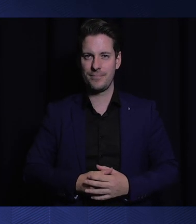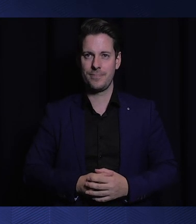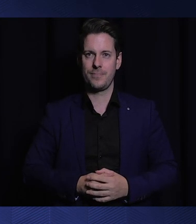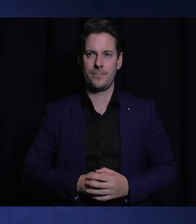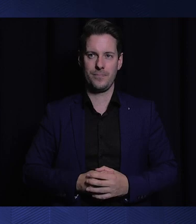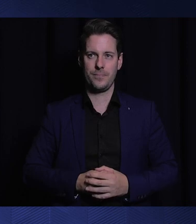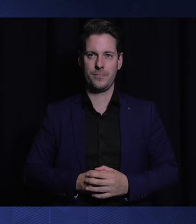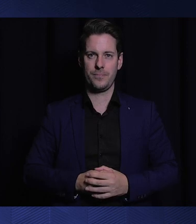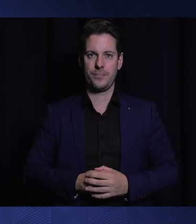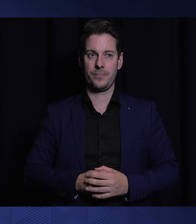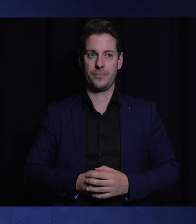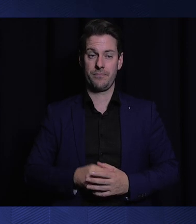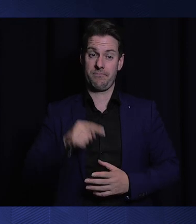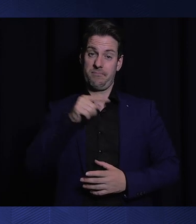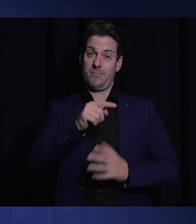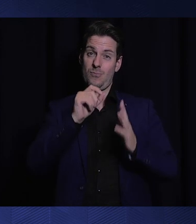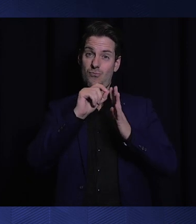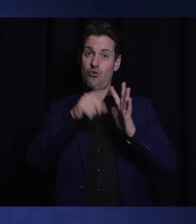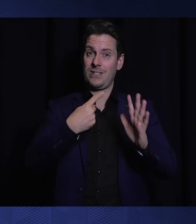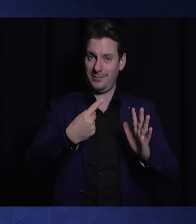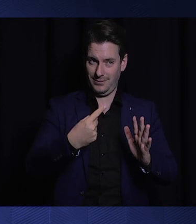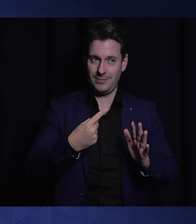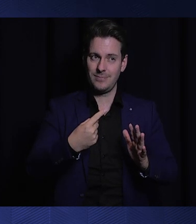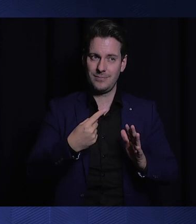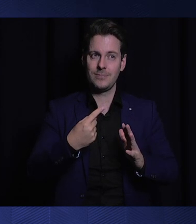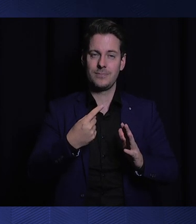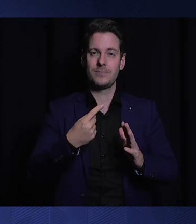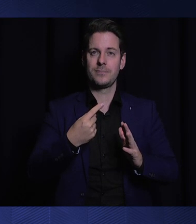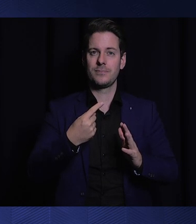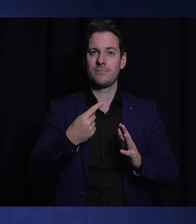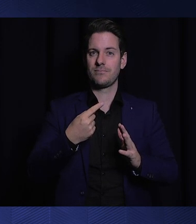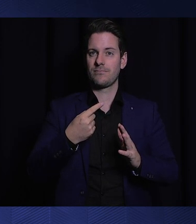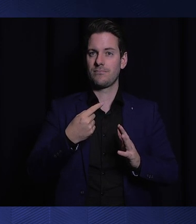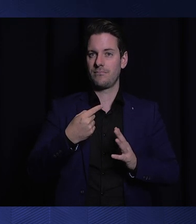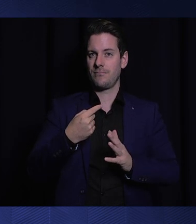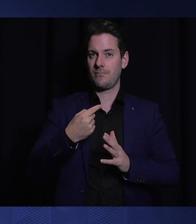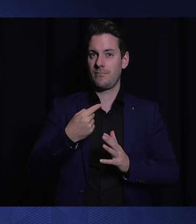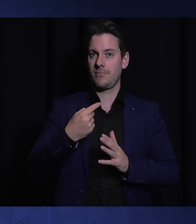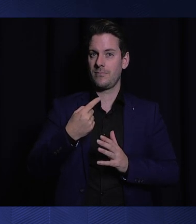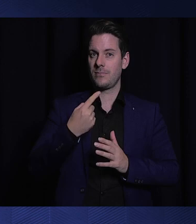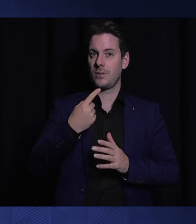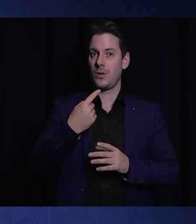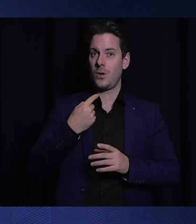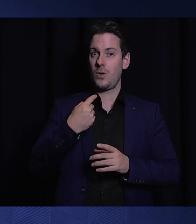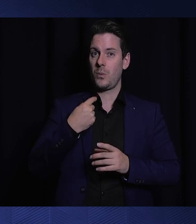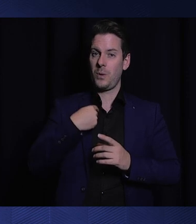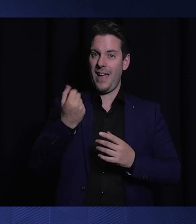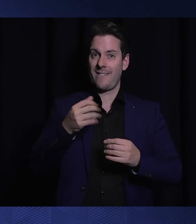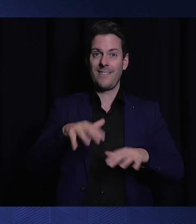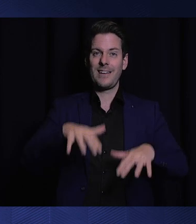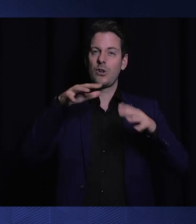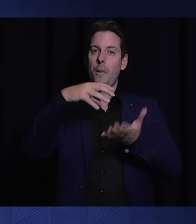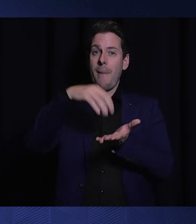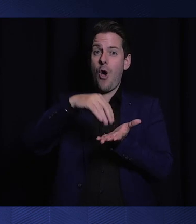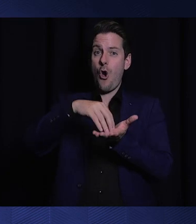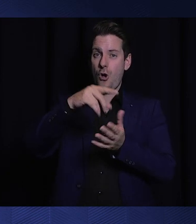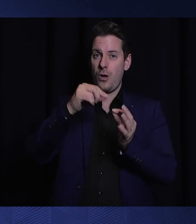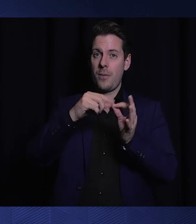For this project, as I have said that we already have the flood in the big city, like in Bangkok